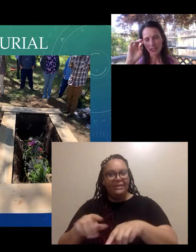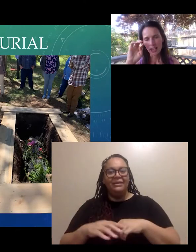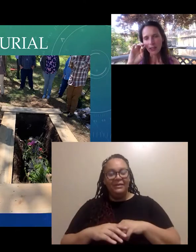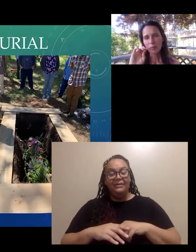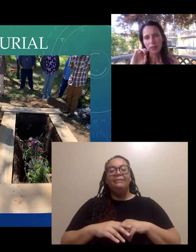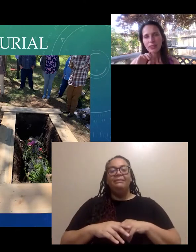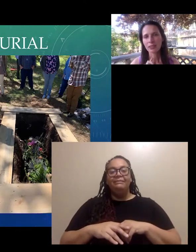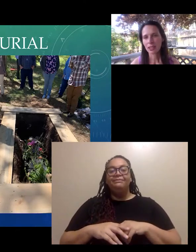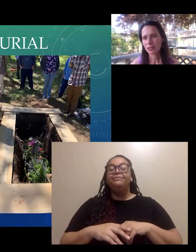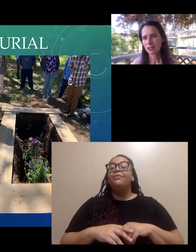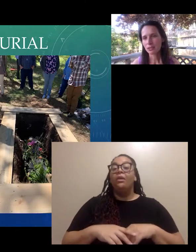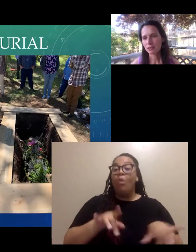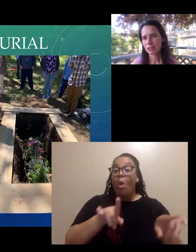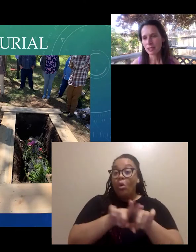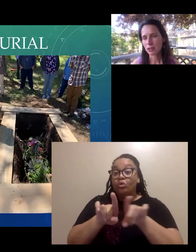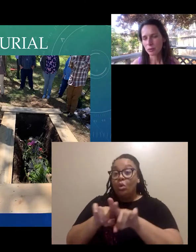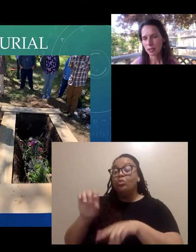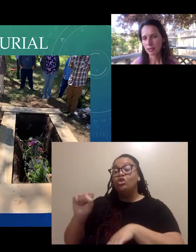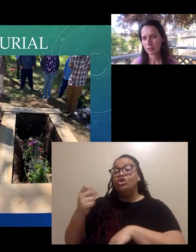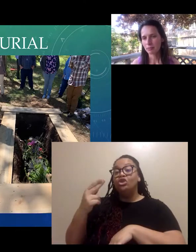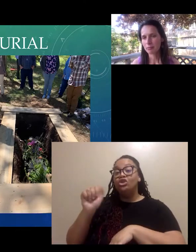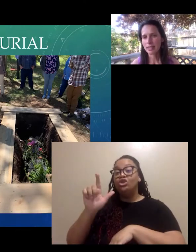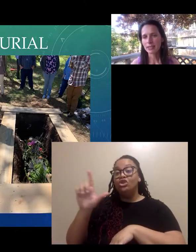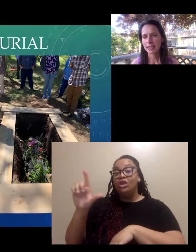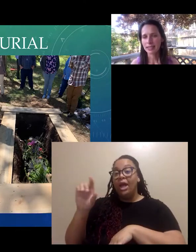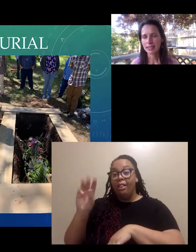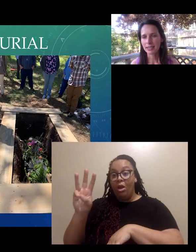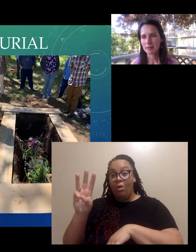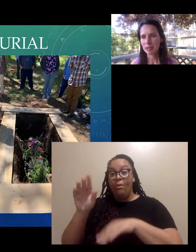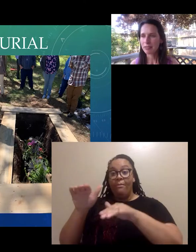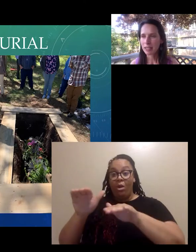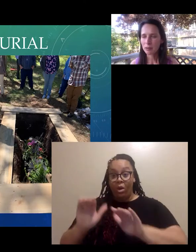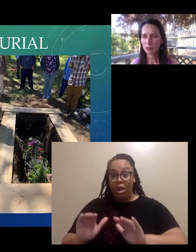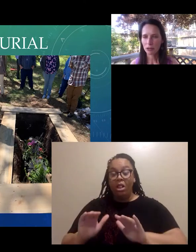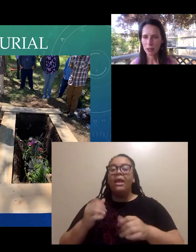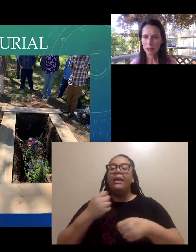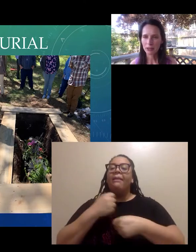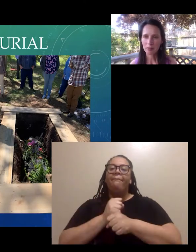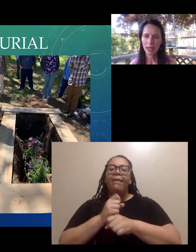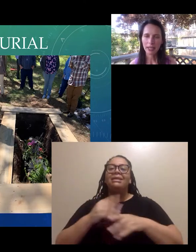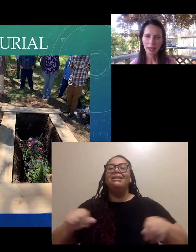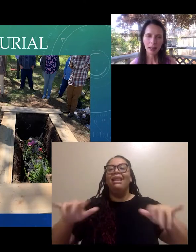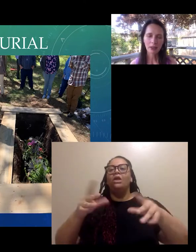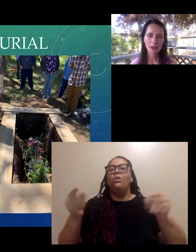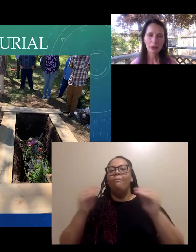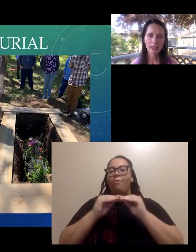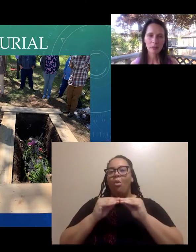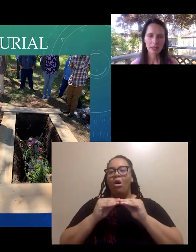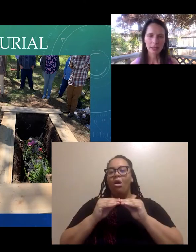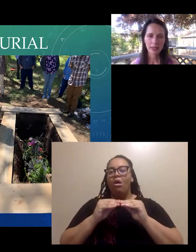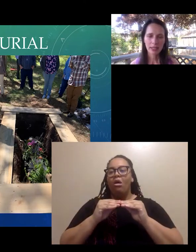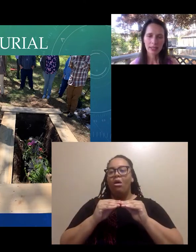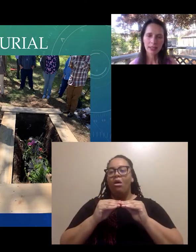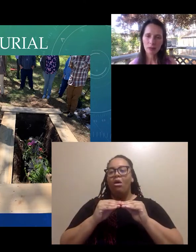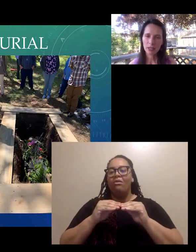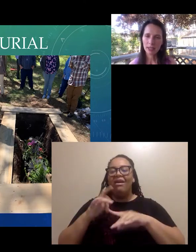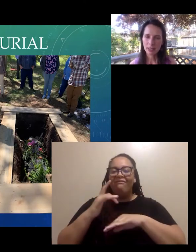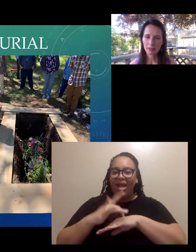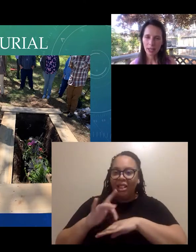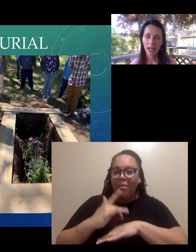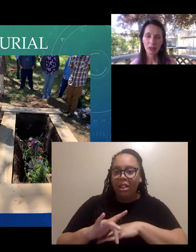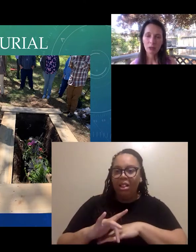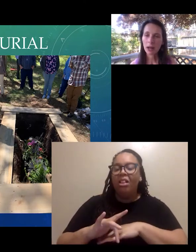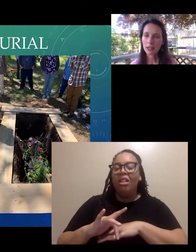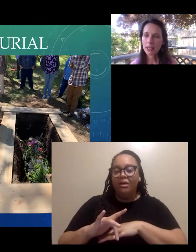And shallow burial also, you know, makes land available for burial that might not otherwise be, either